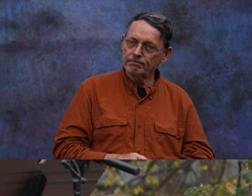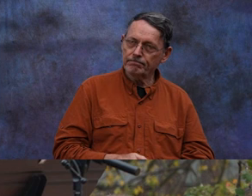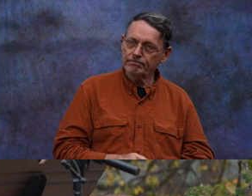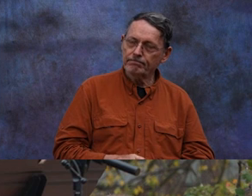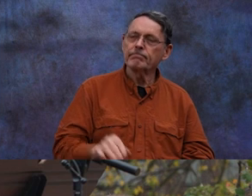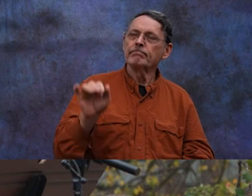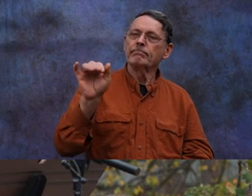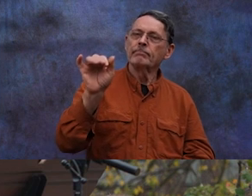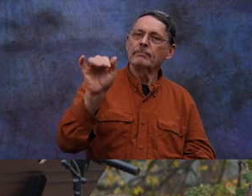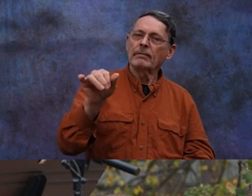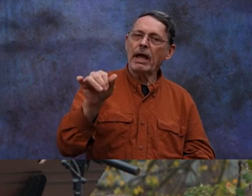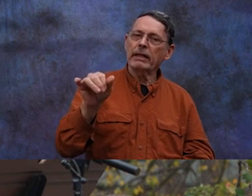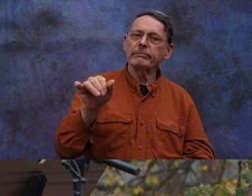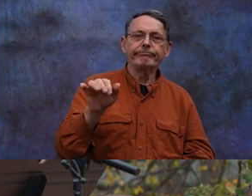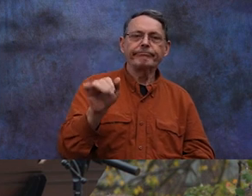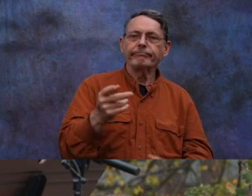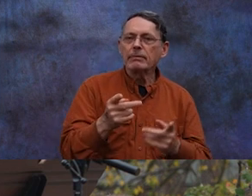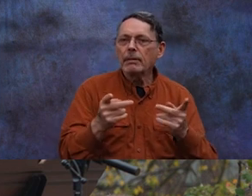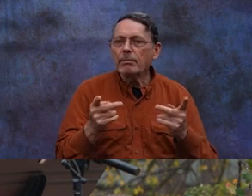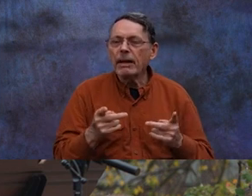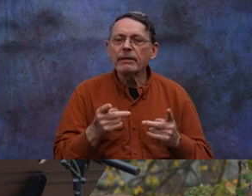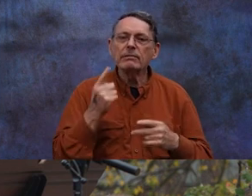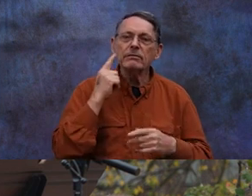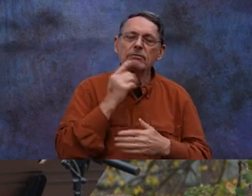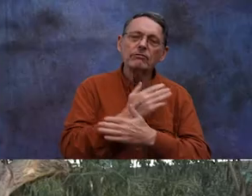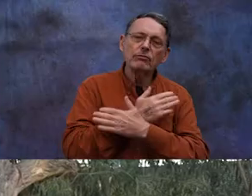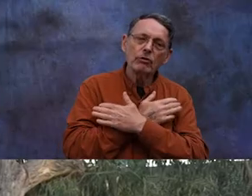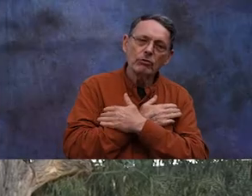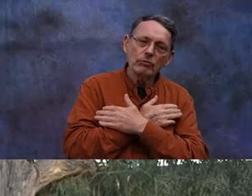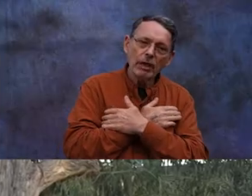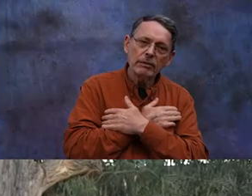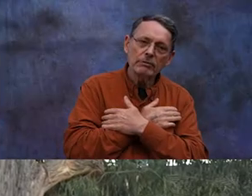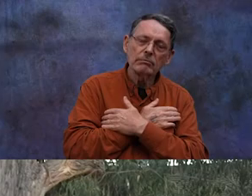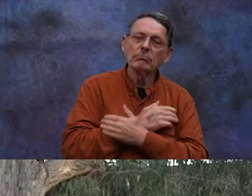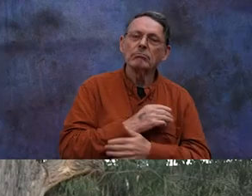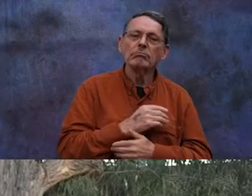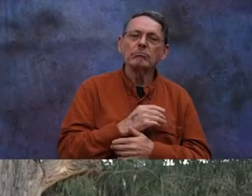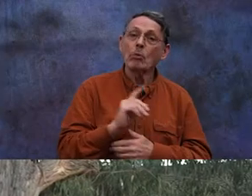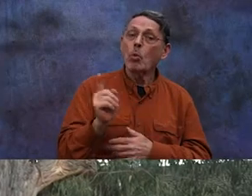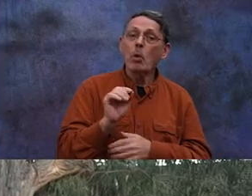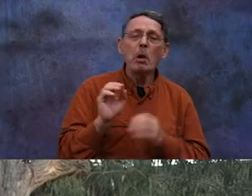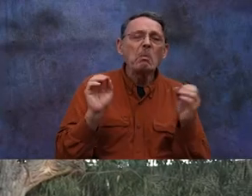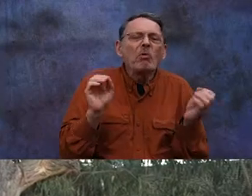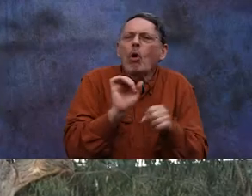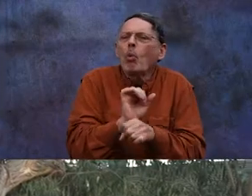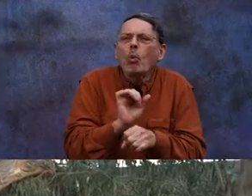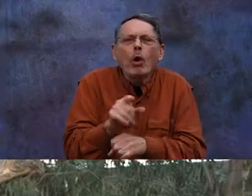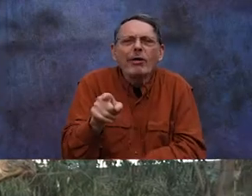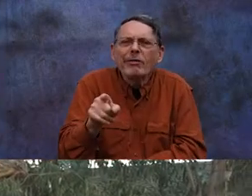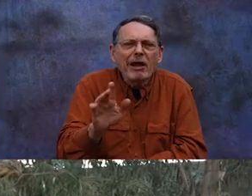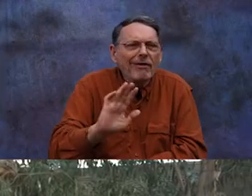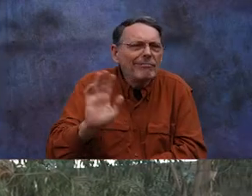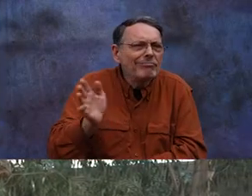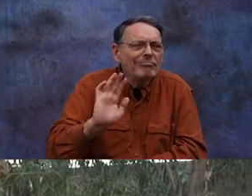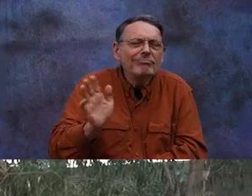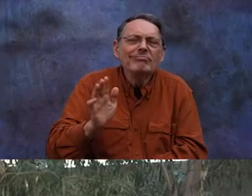This is a place of rest. This is a place where work ceases. This is a place where you can